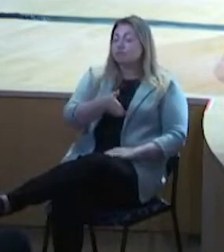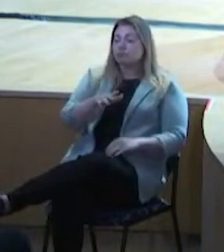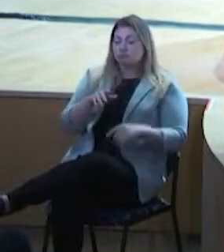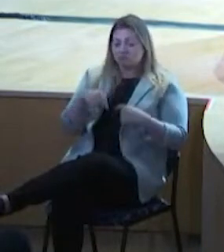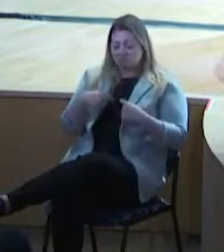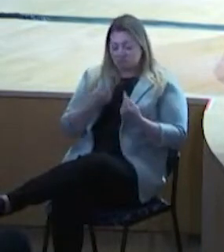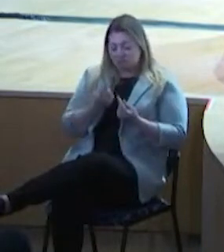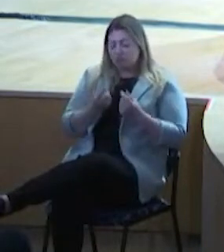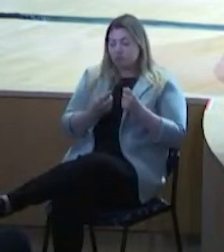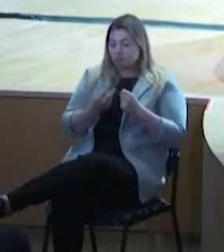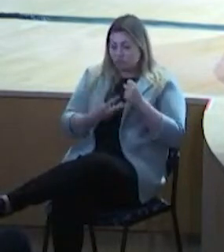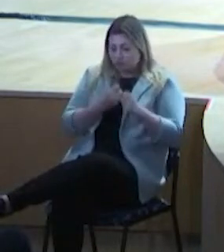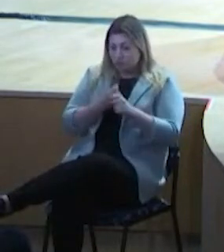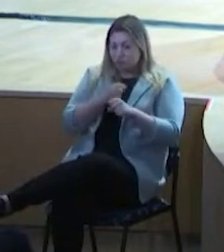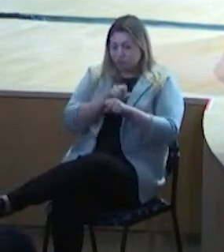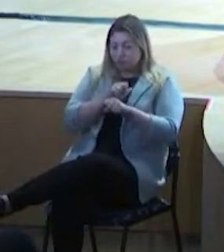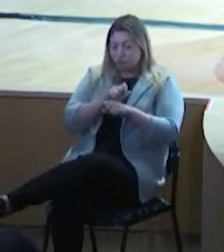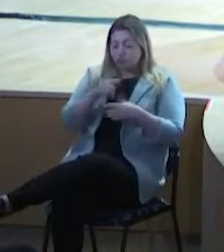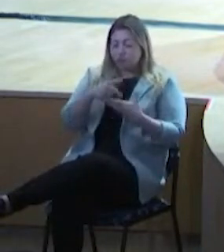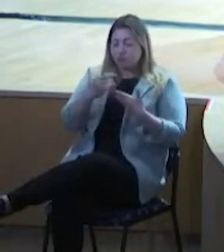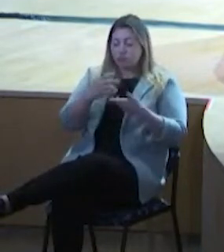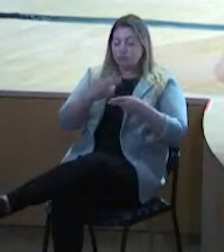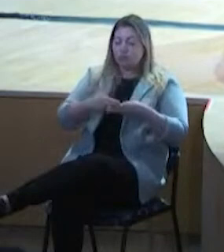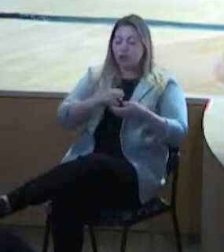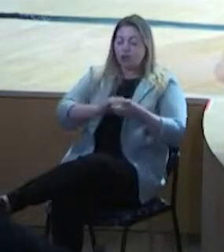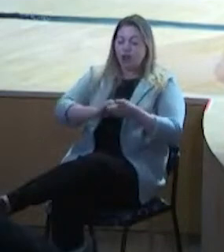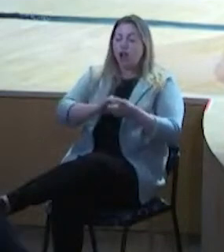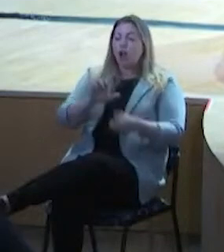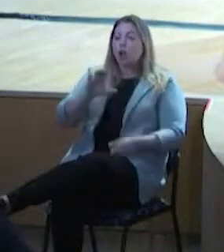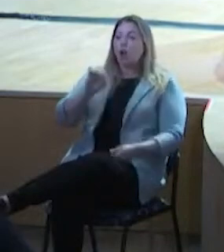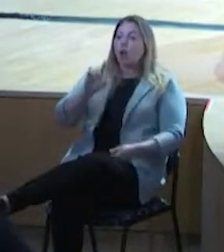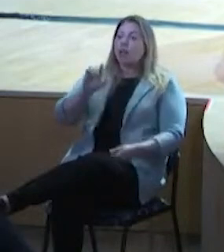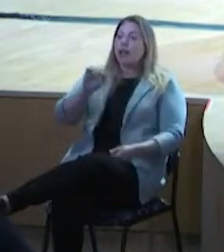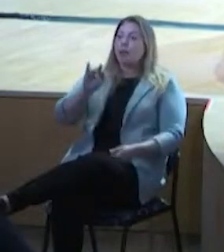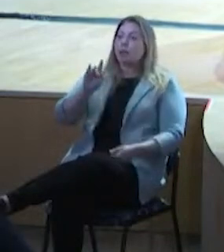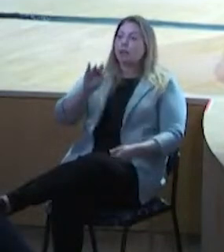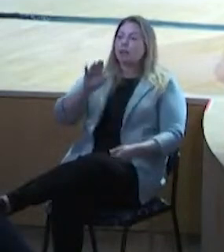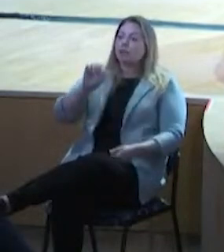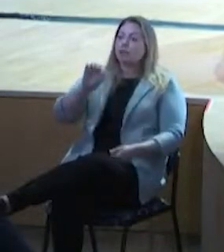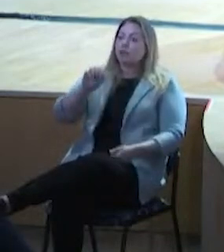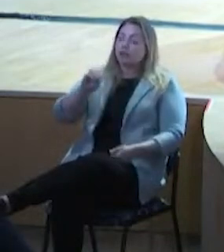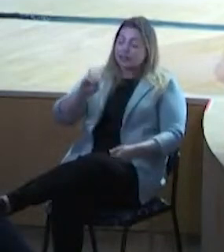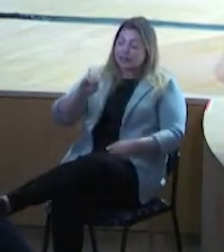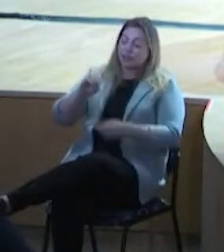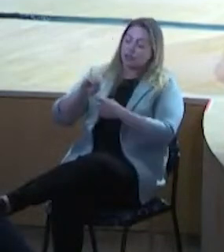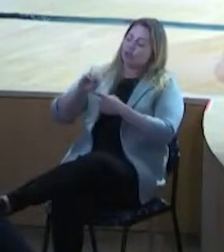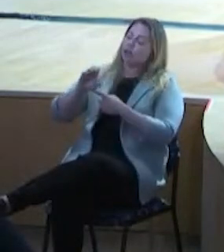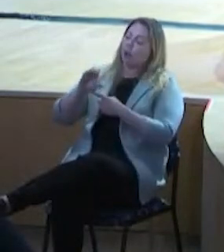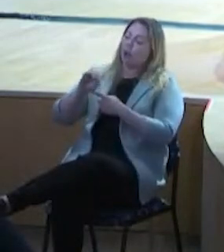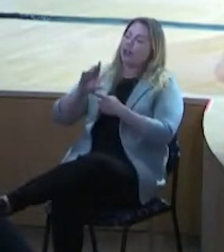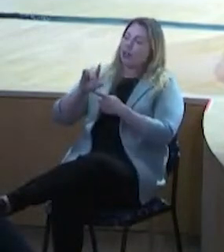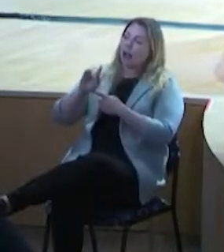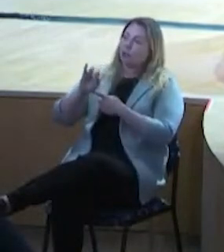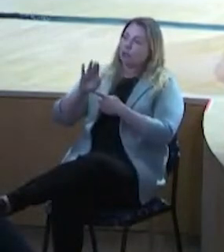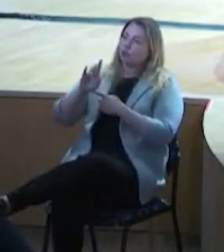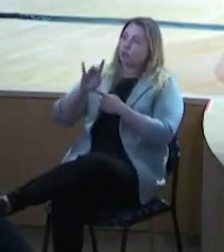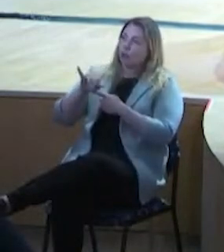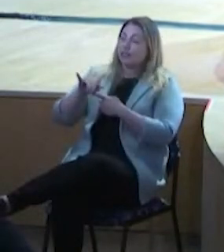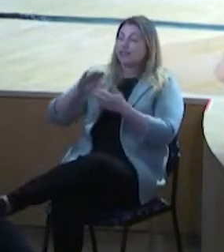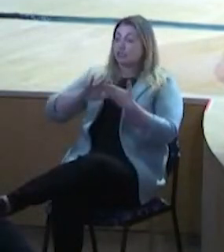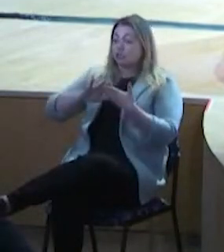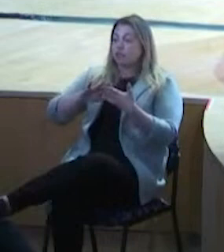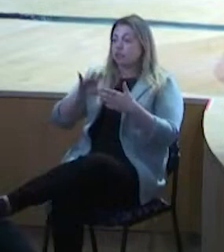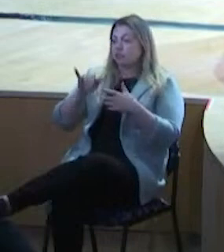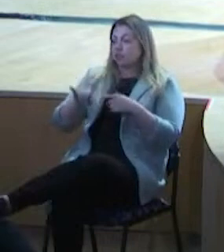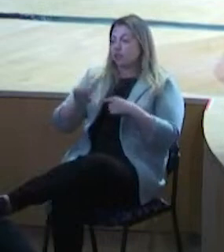years ago, I work in a project called Collaboratory Kitchen that works in Xochimilco. Xochimilco is a southern borough from Mexico